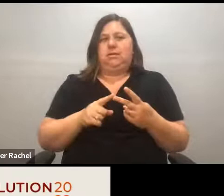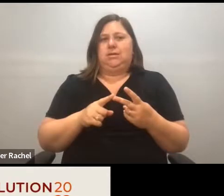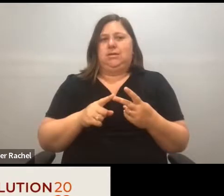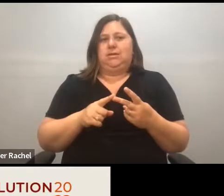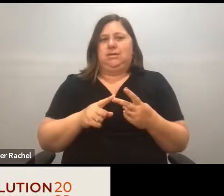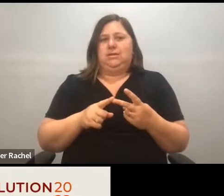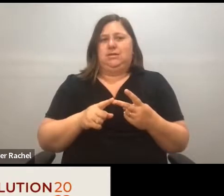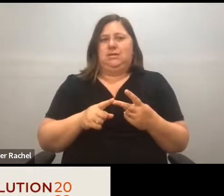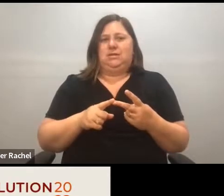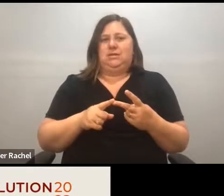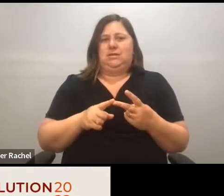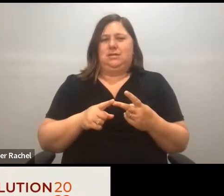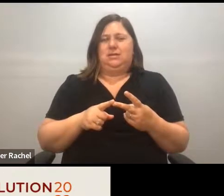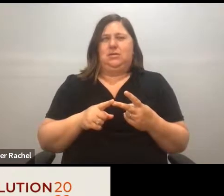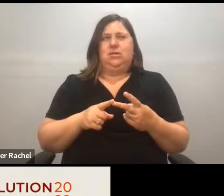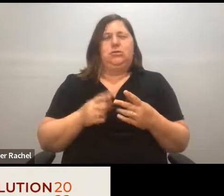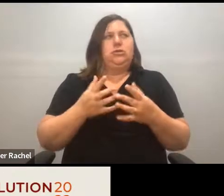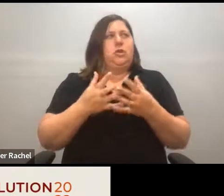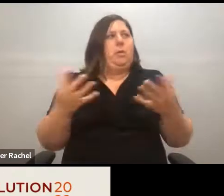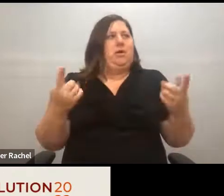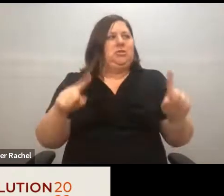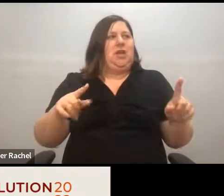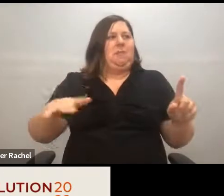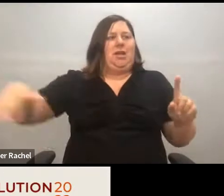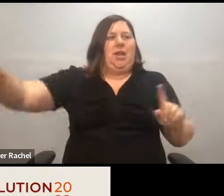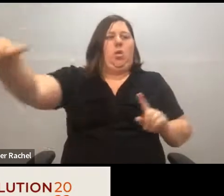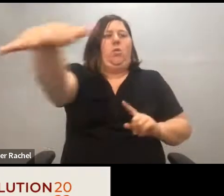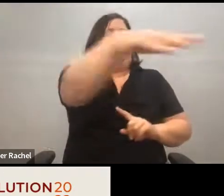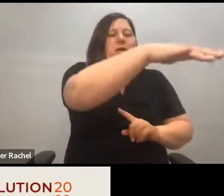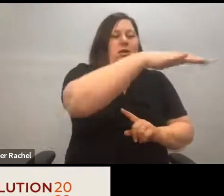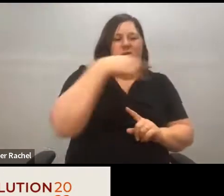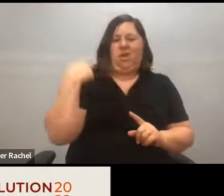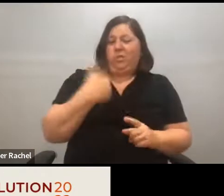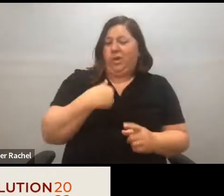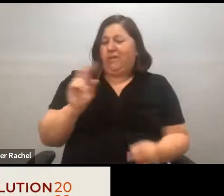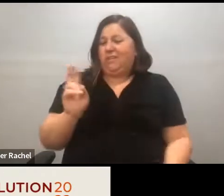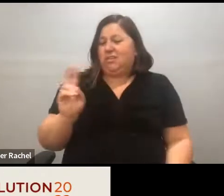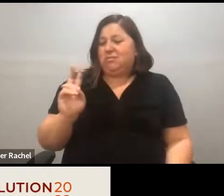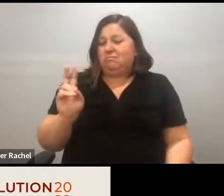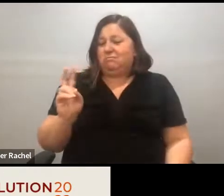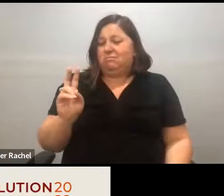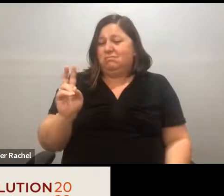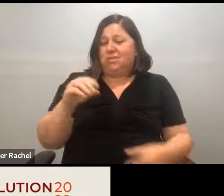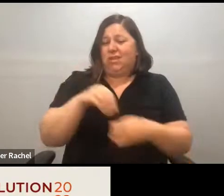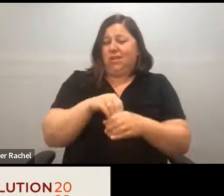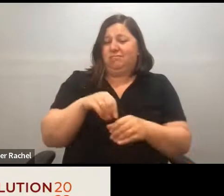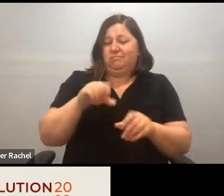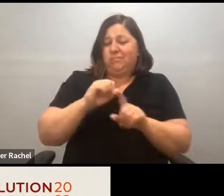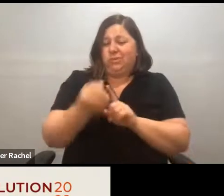that are so much larger happening, you know, and we're the victims in these